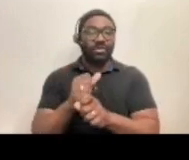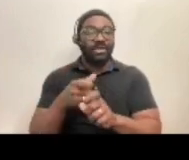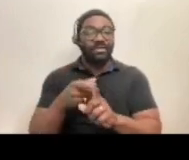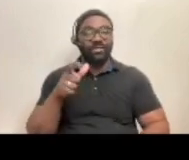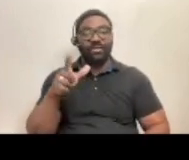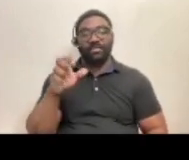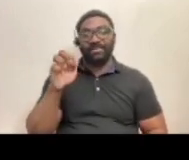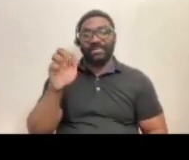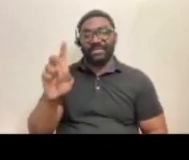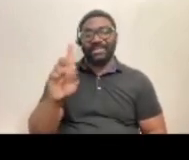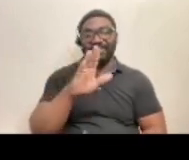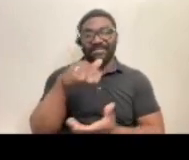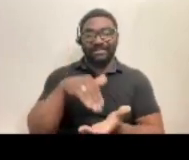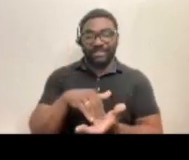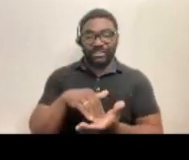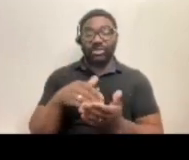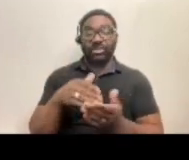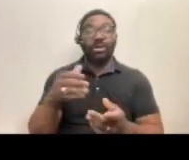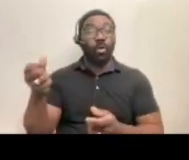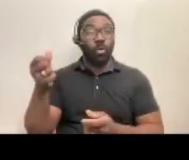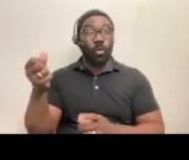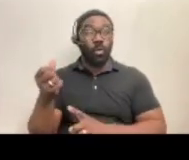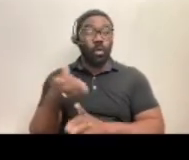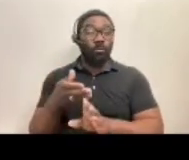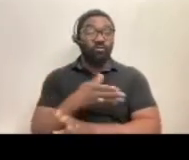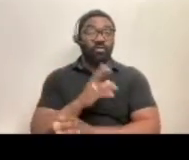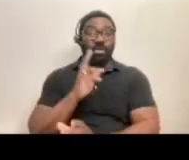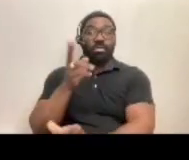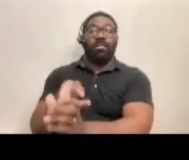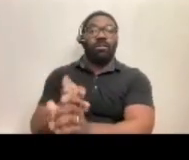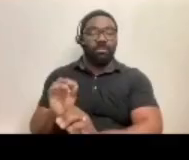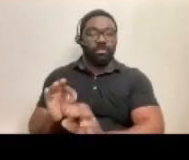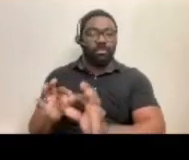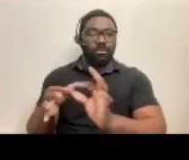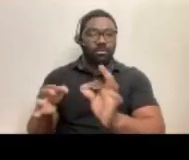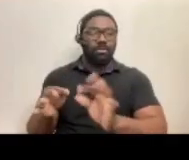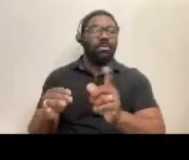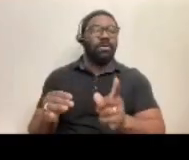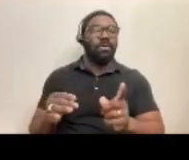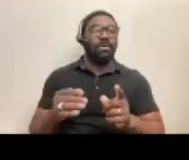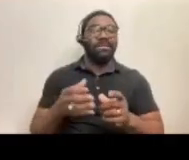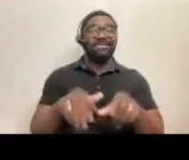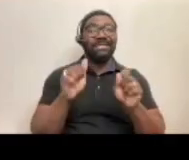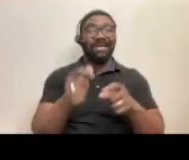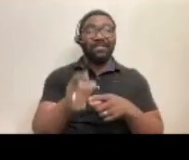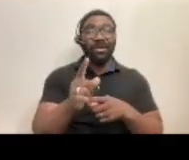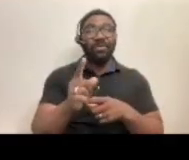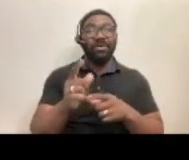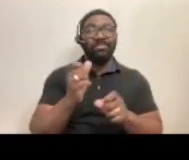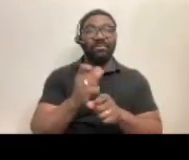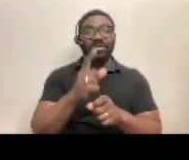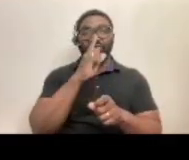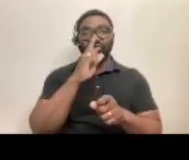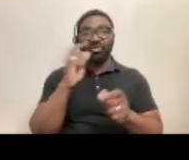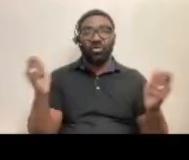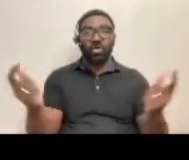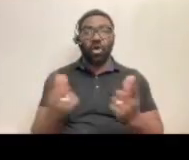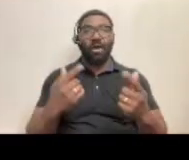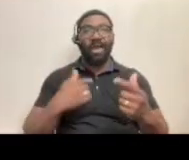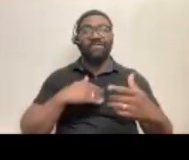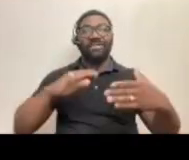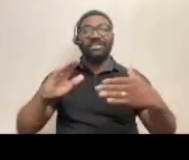Center. But before I jump into that, we wanted to take just a moment to make sure we all have a shared